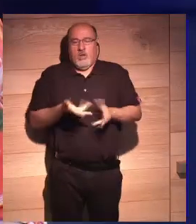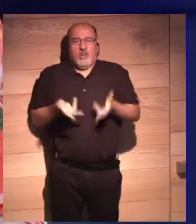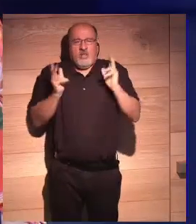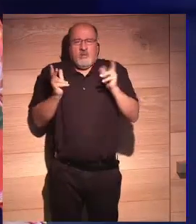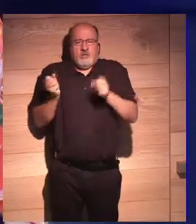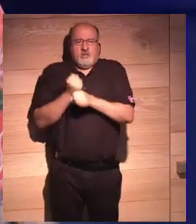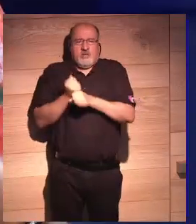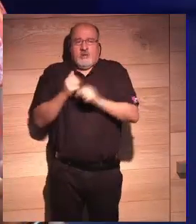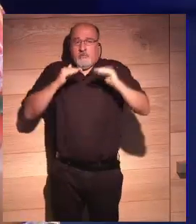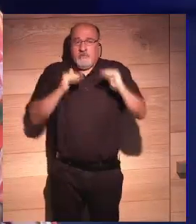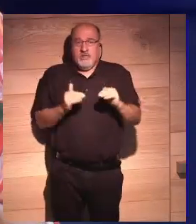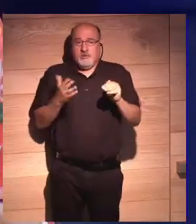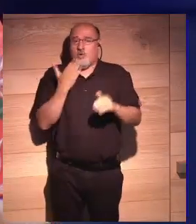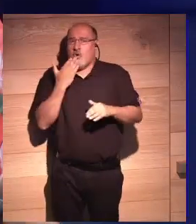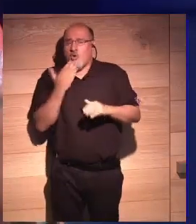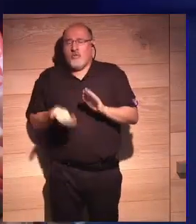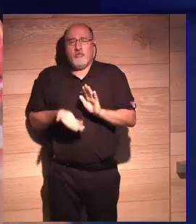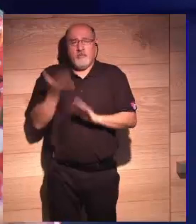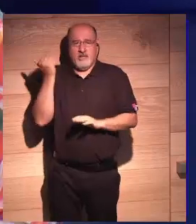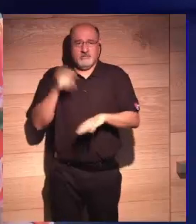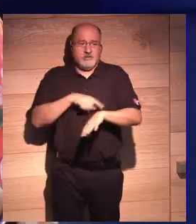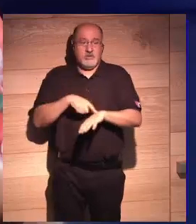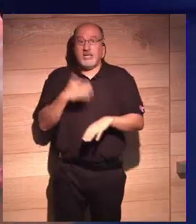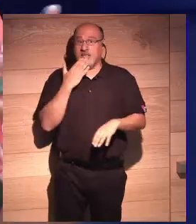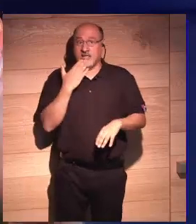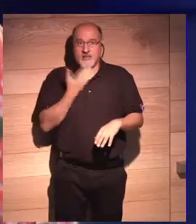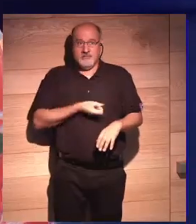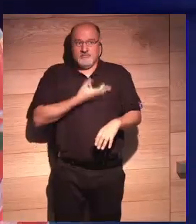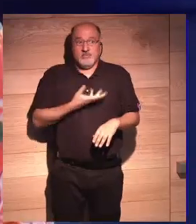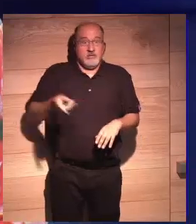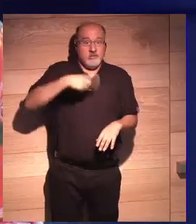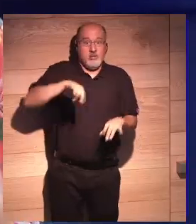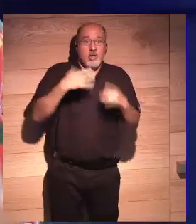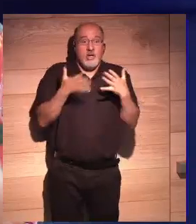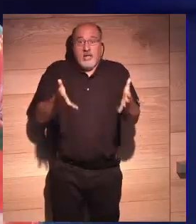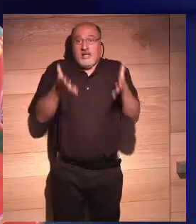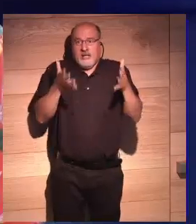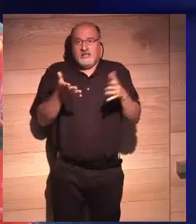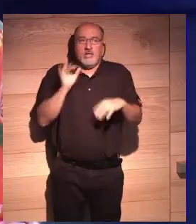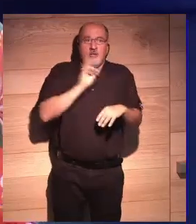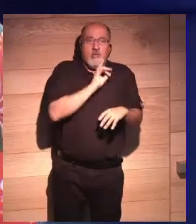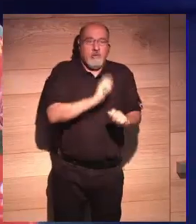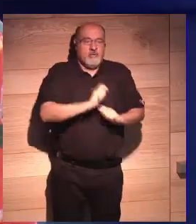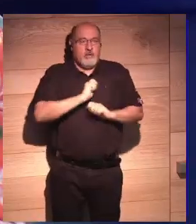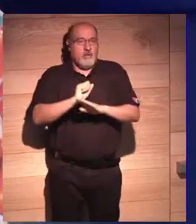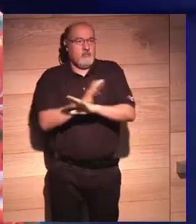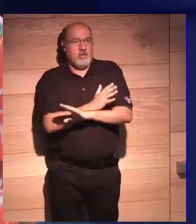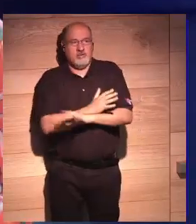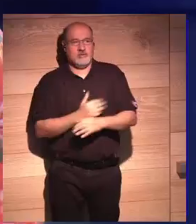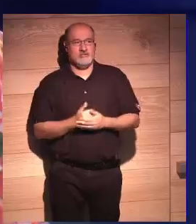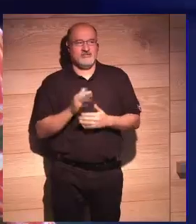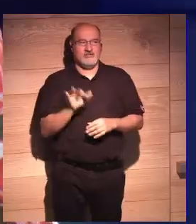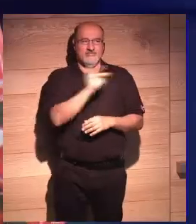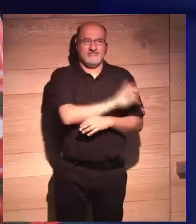to not be a slaves of work, but to really be able to enjoy. And we all love entertainment, and I guess that most of you will